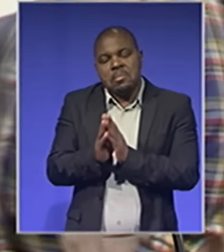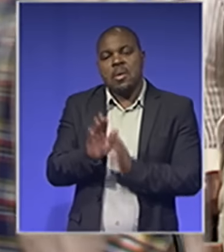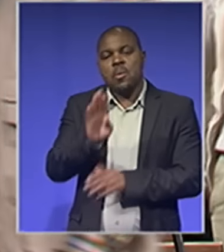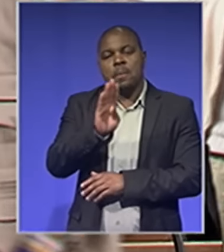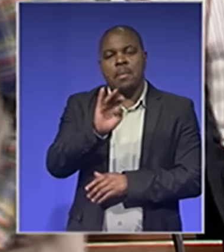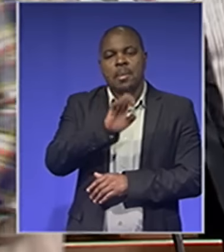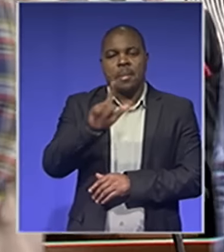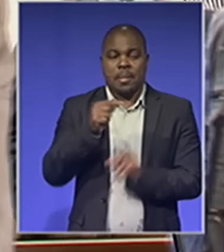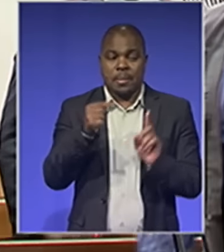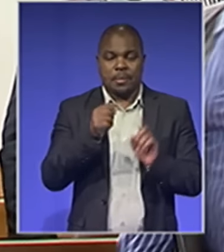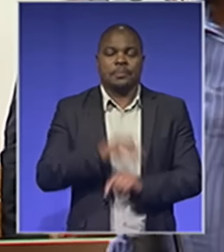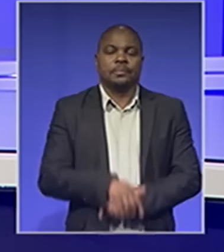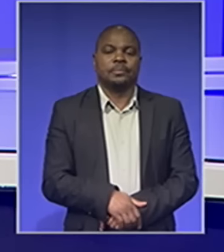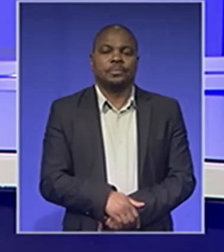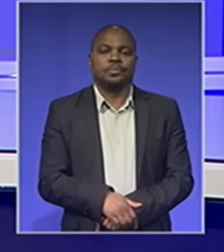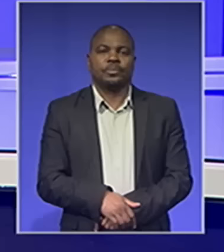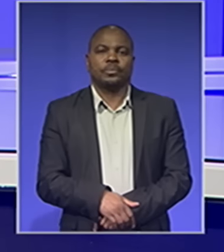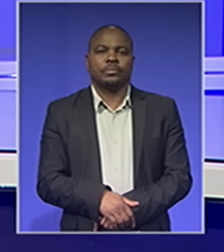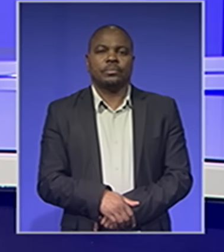beili.